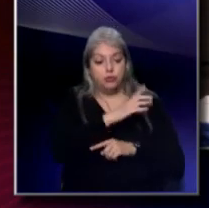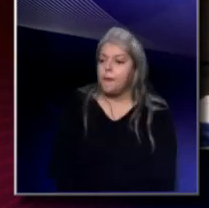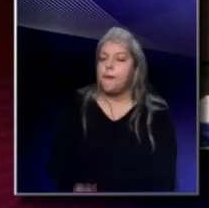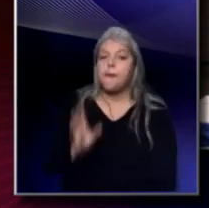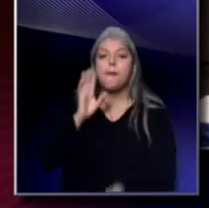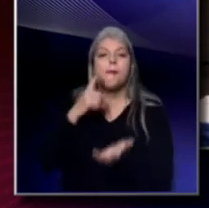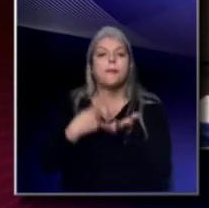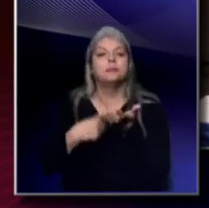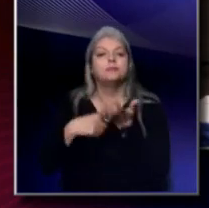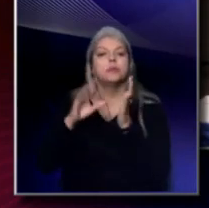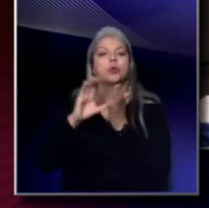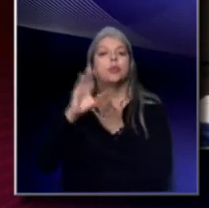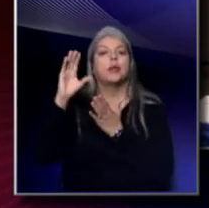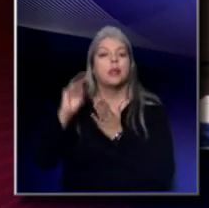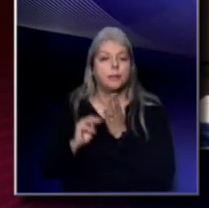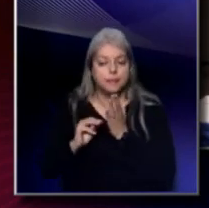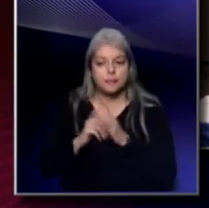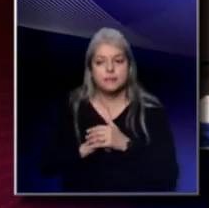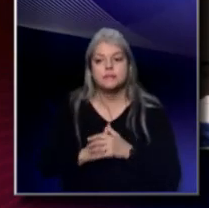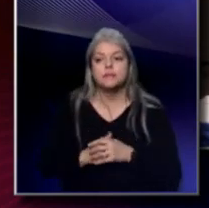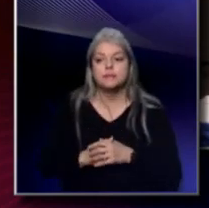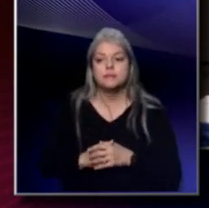ahead? About the curriculum